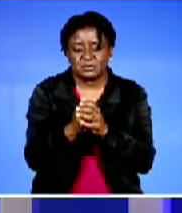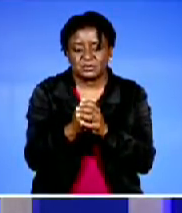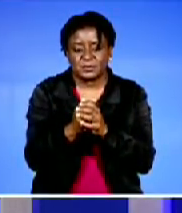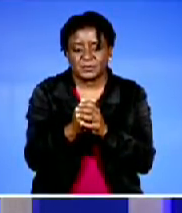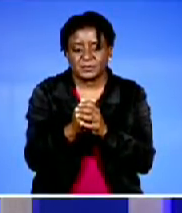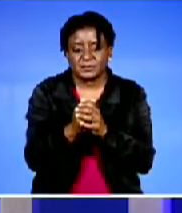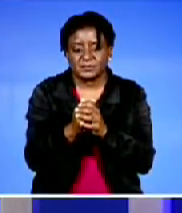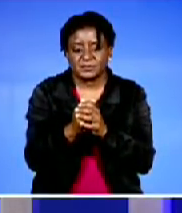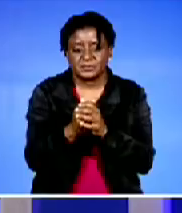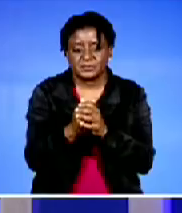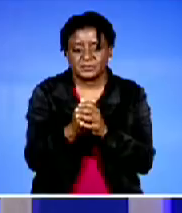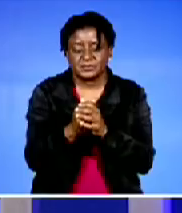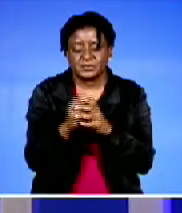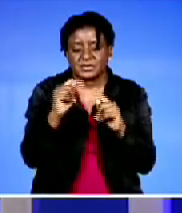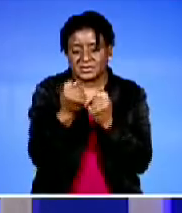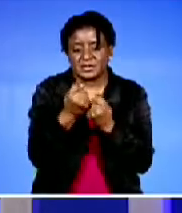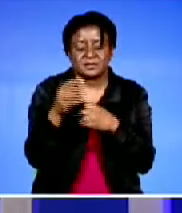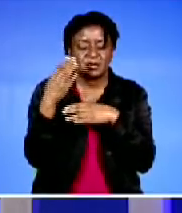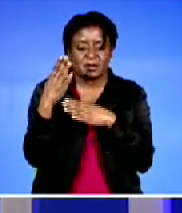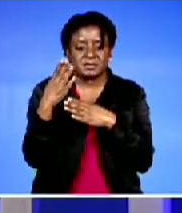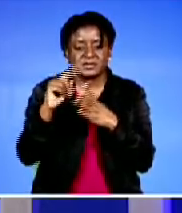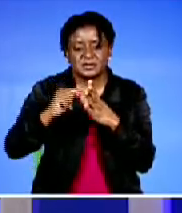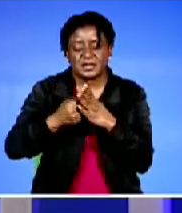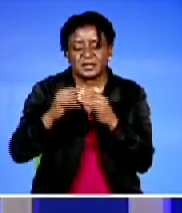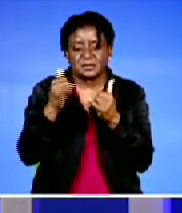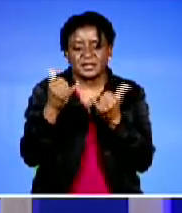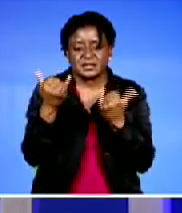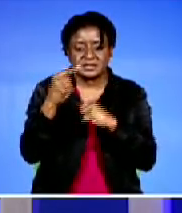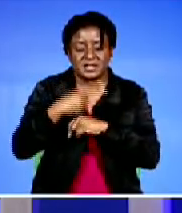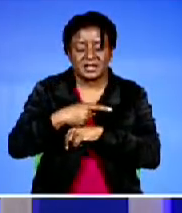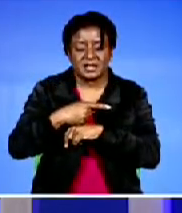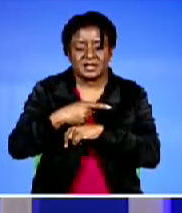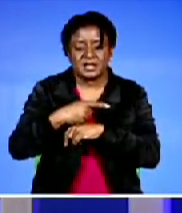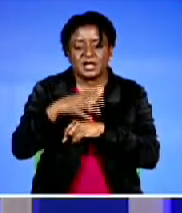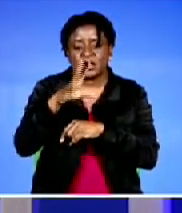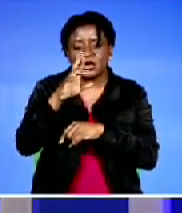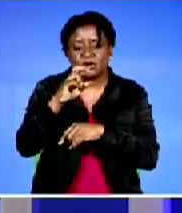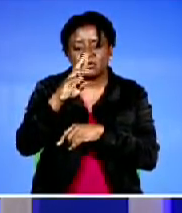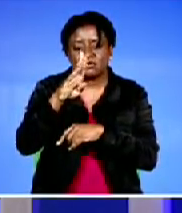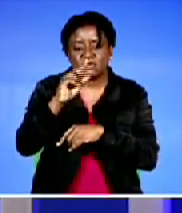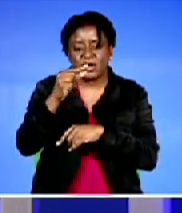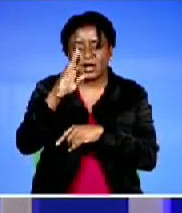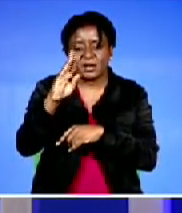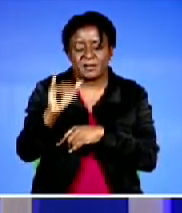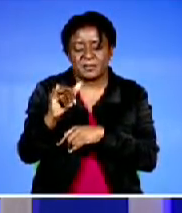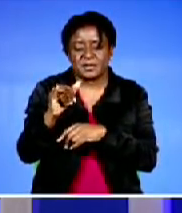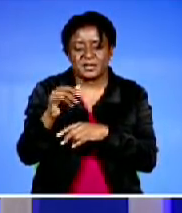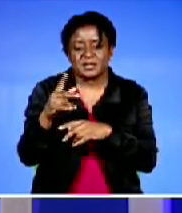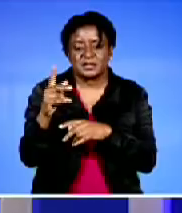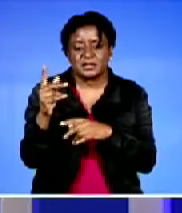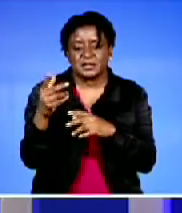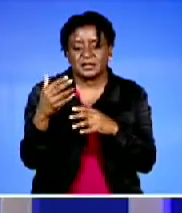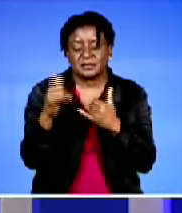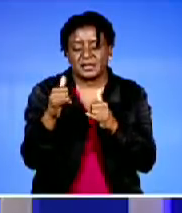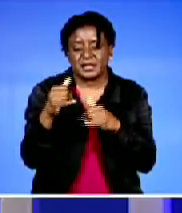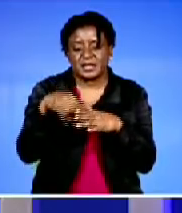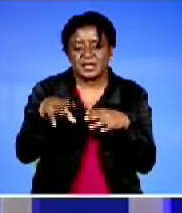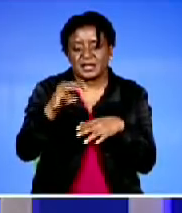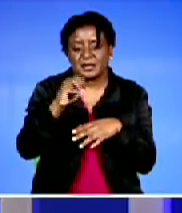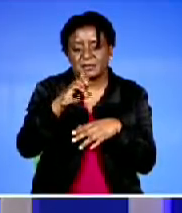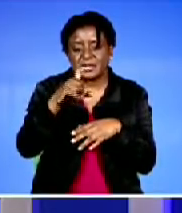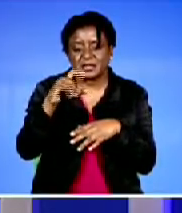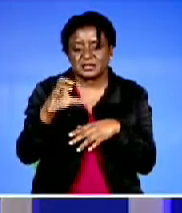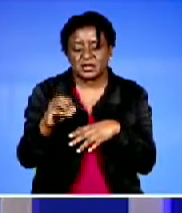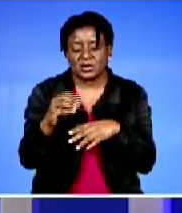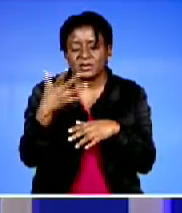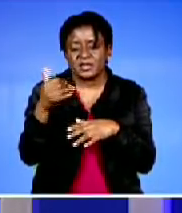3/4. While Team Bahamas began play today at the Rugby America's North Women's 10s tournament in Mexico City, they lost 48-0 in